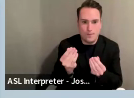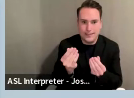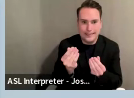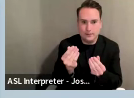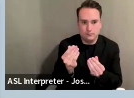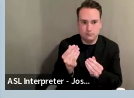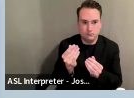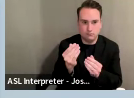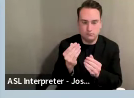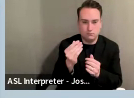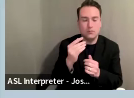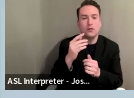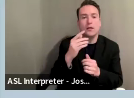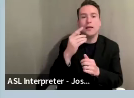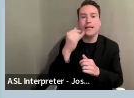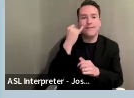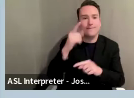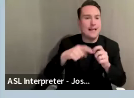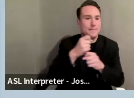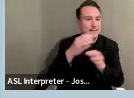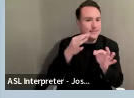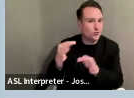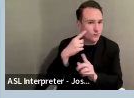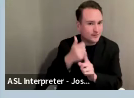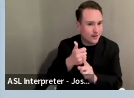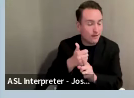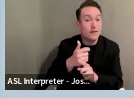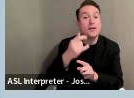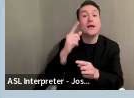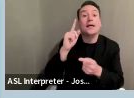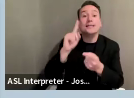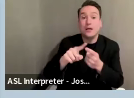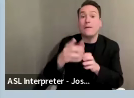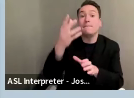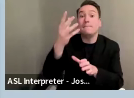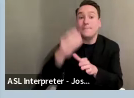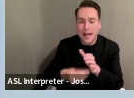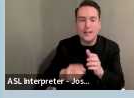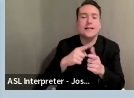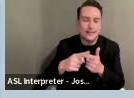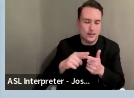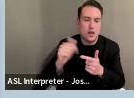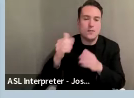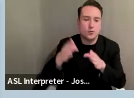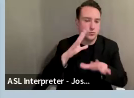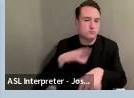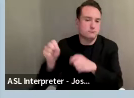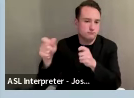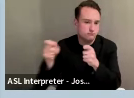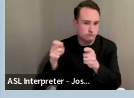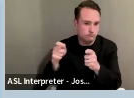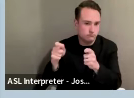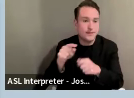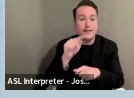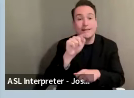you, yourself, until you have passed away, okay? So these documents just govern how your life is